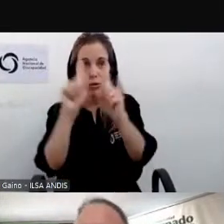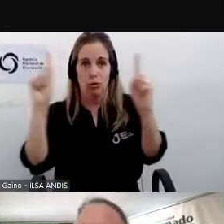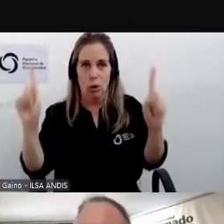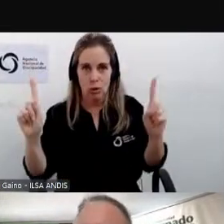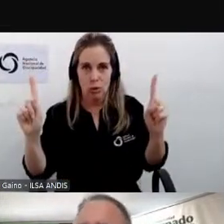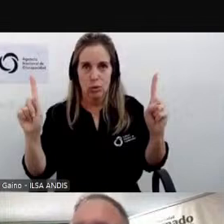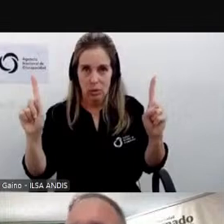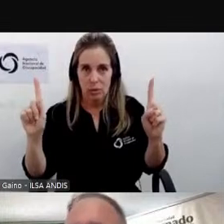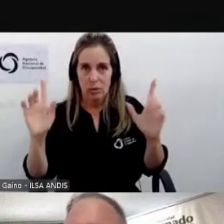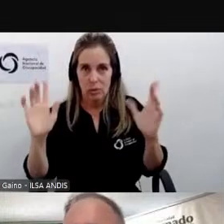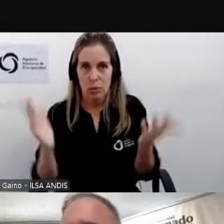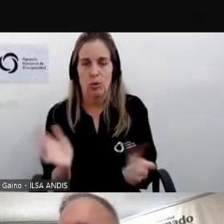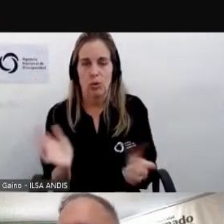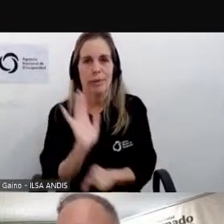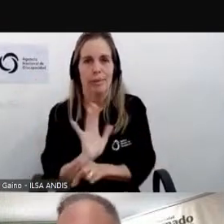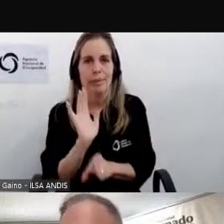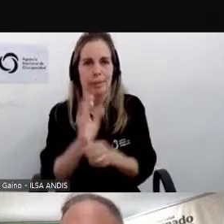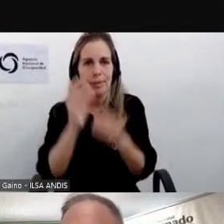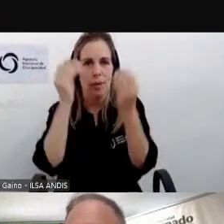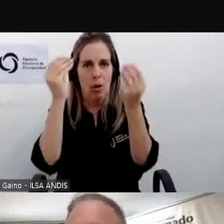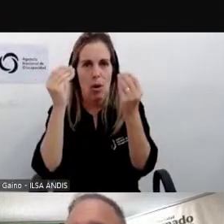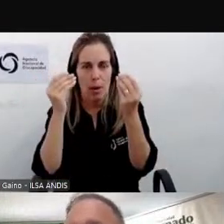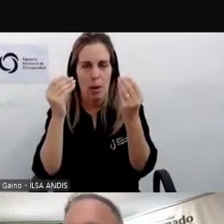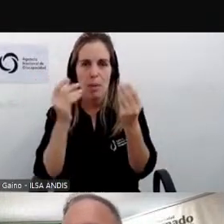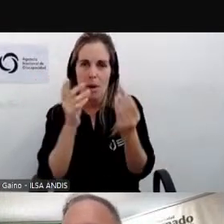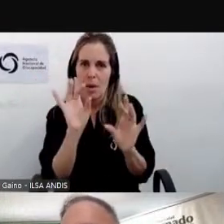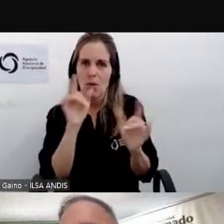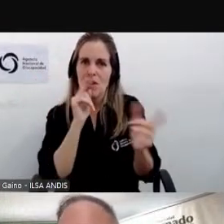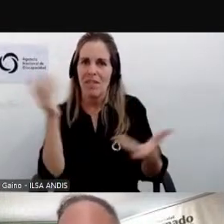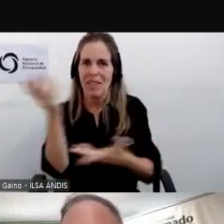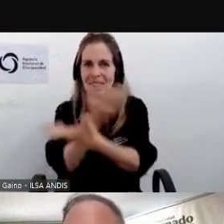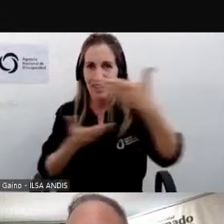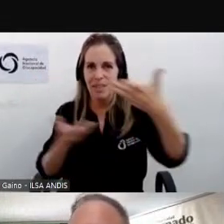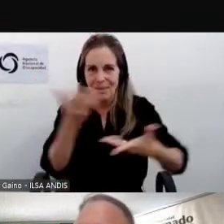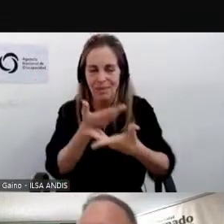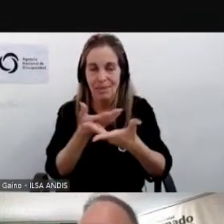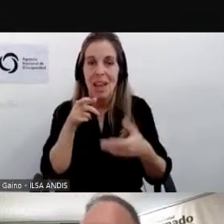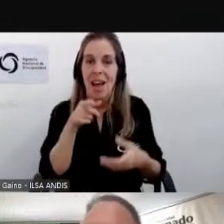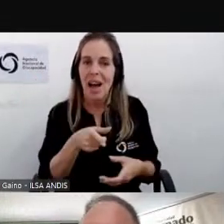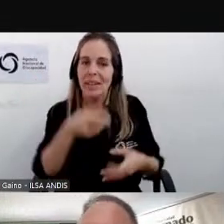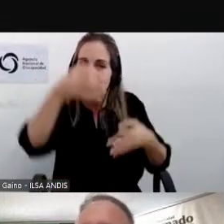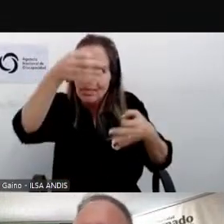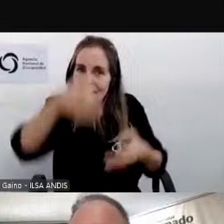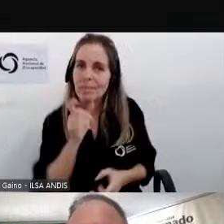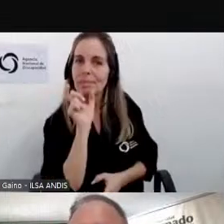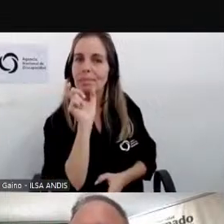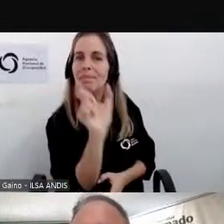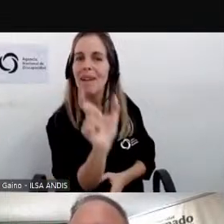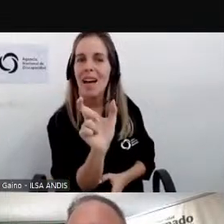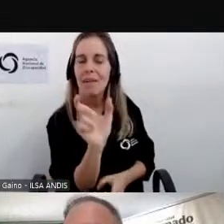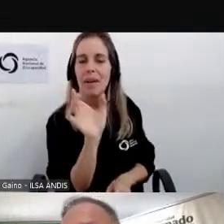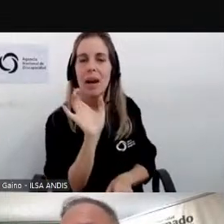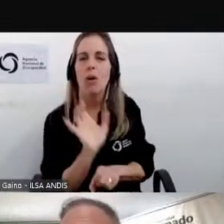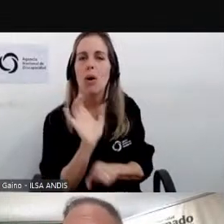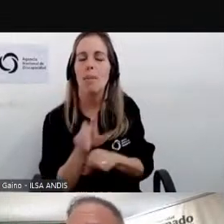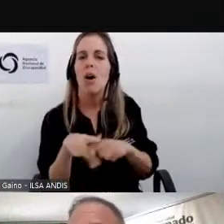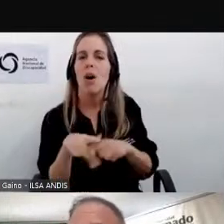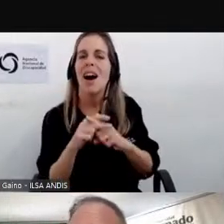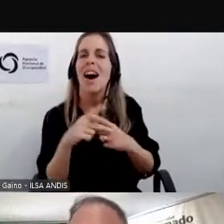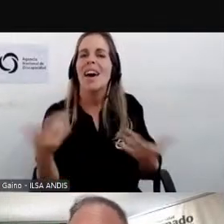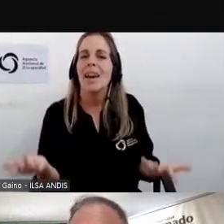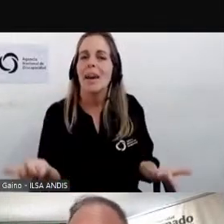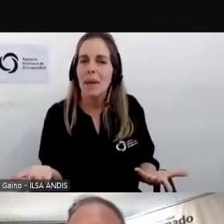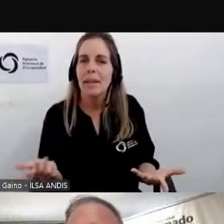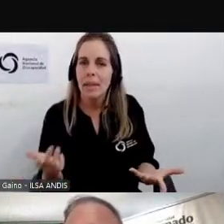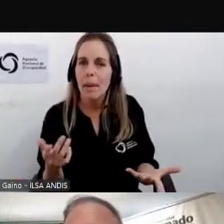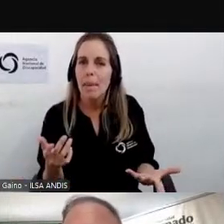apparently that idea of harmonizing or putting together has been quite difficult. And